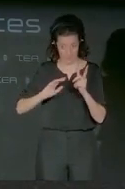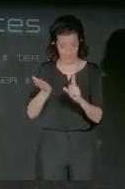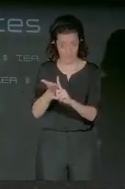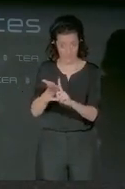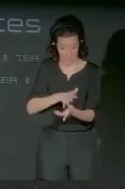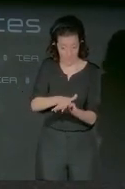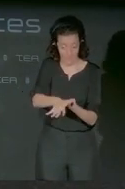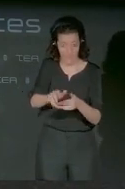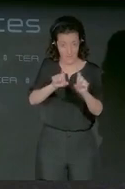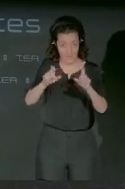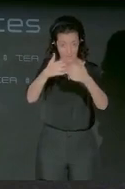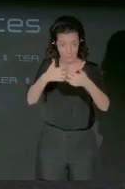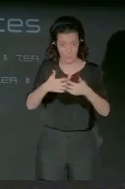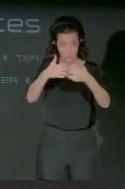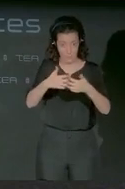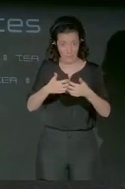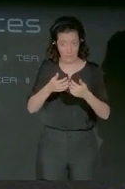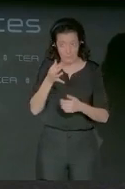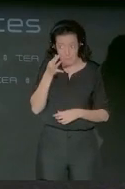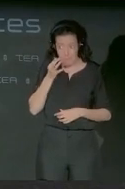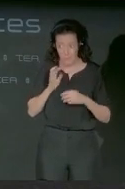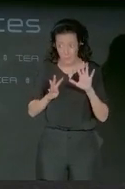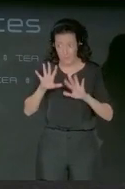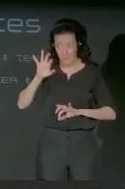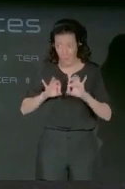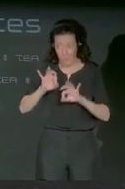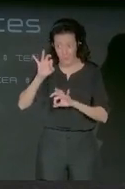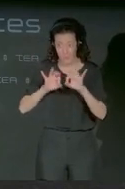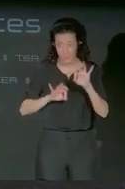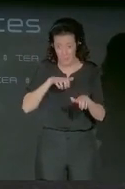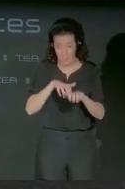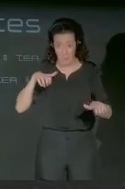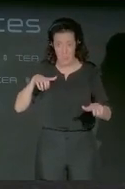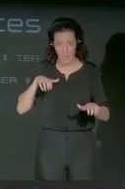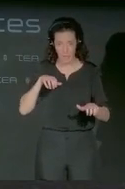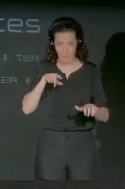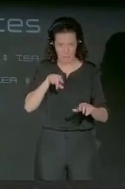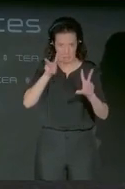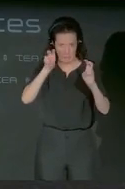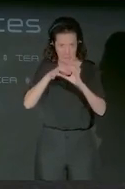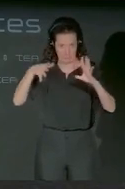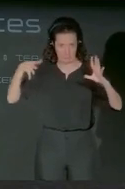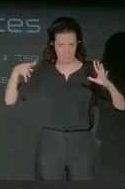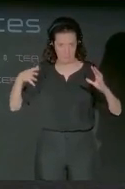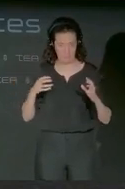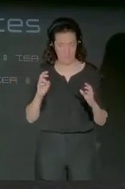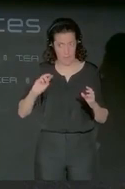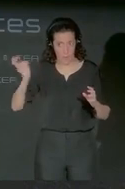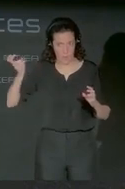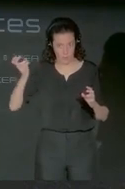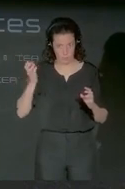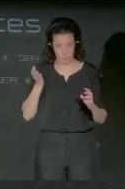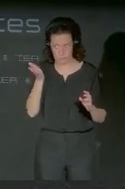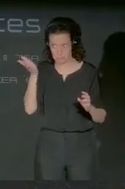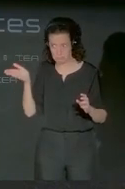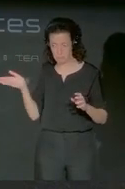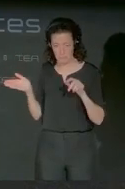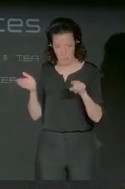with. And just being cautious and aware that big